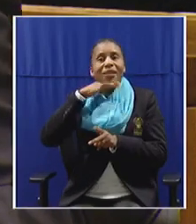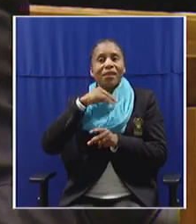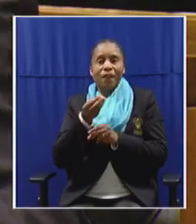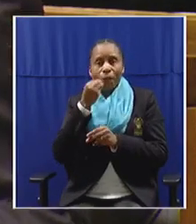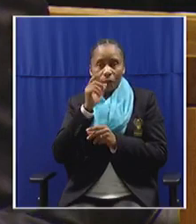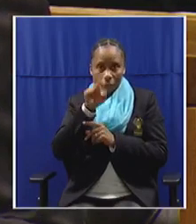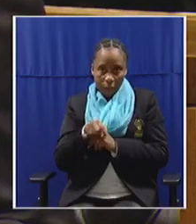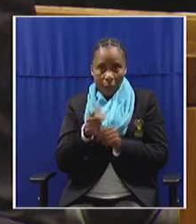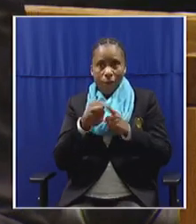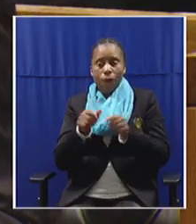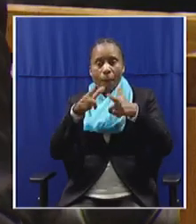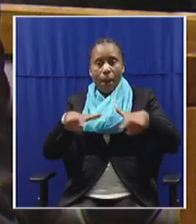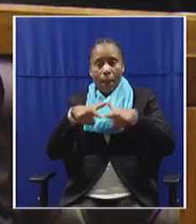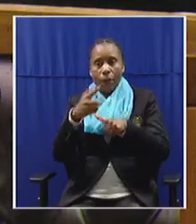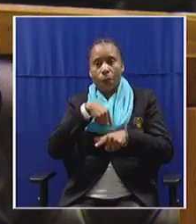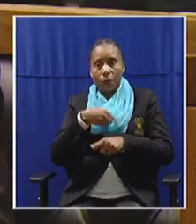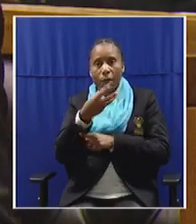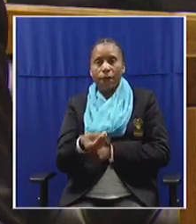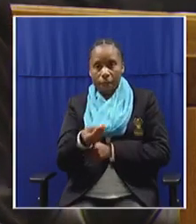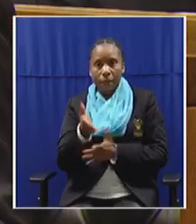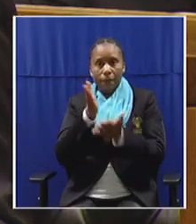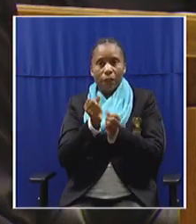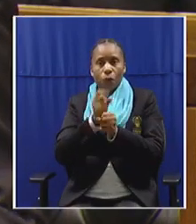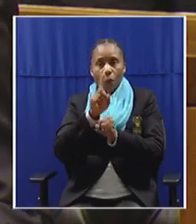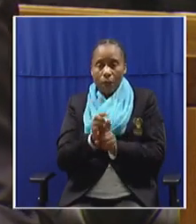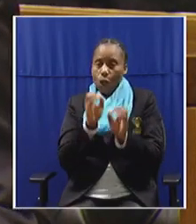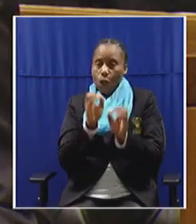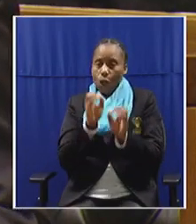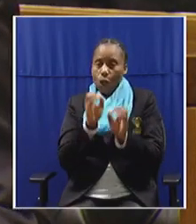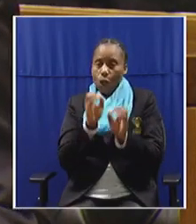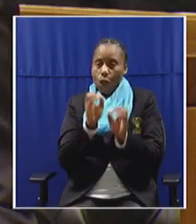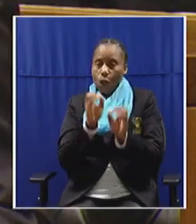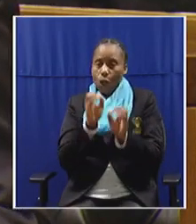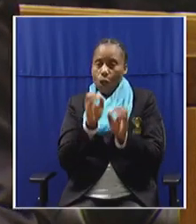from the land that we have to ensure that no person in the country